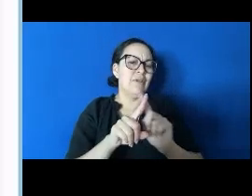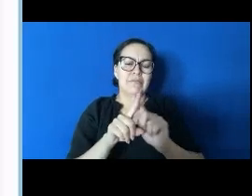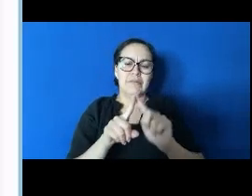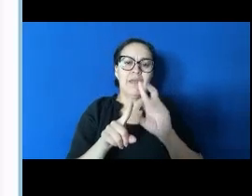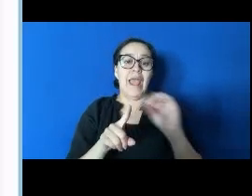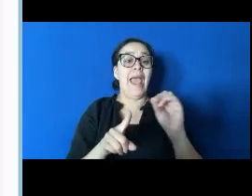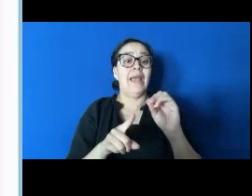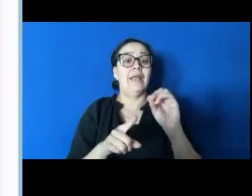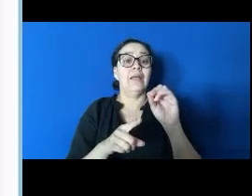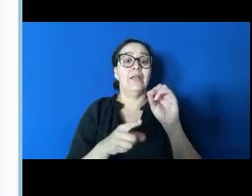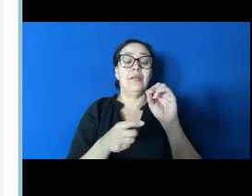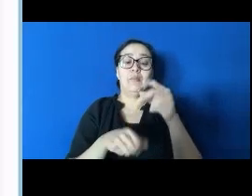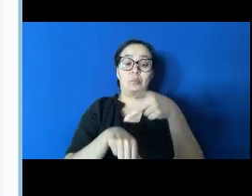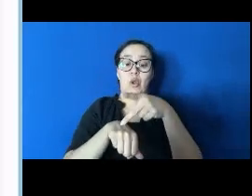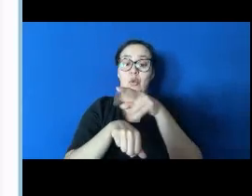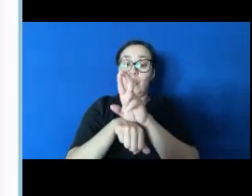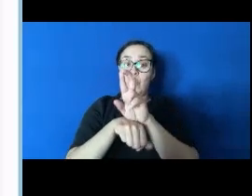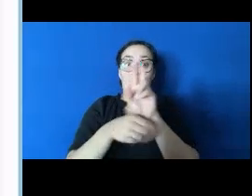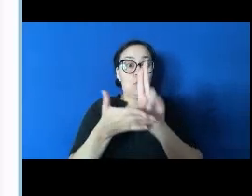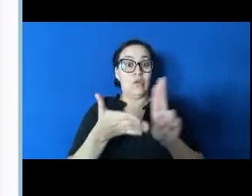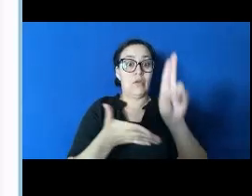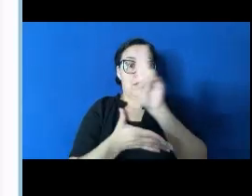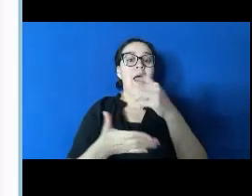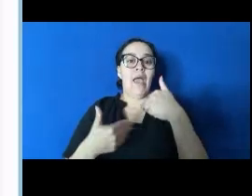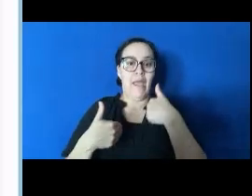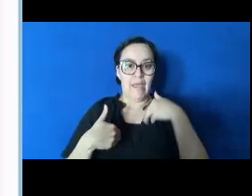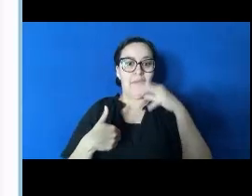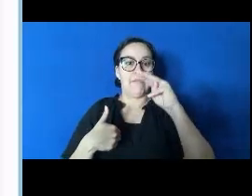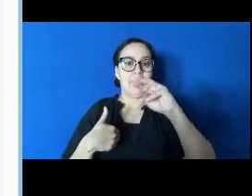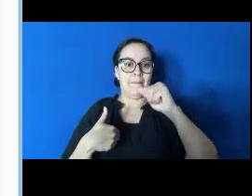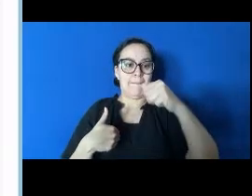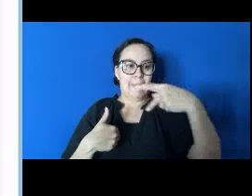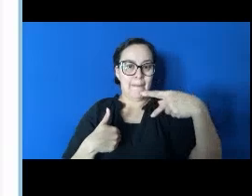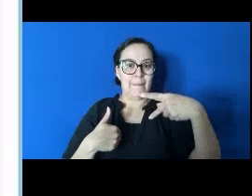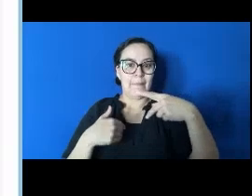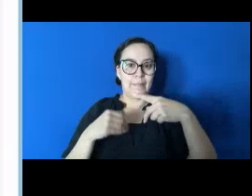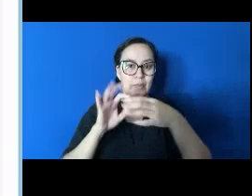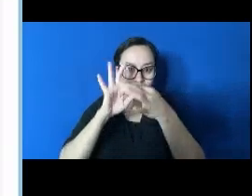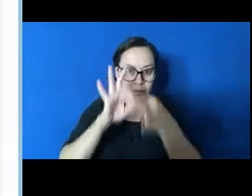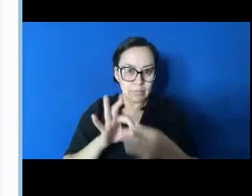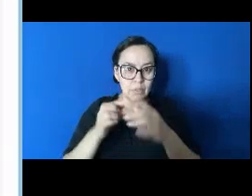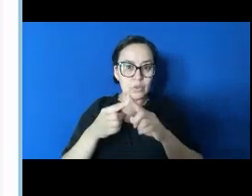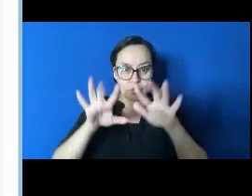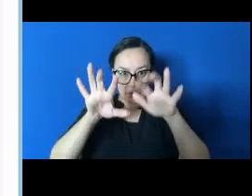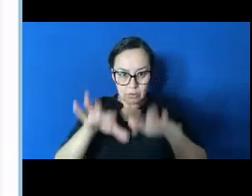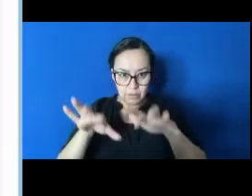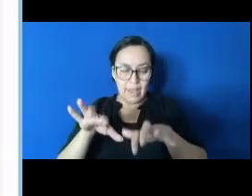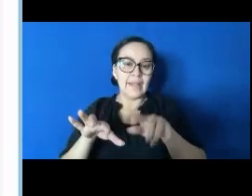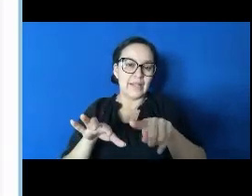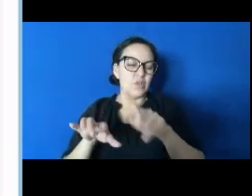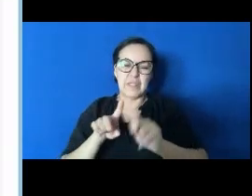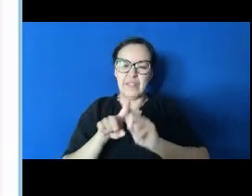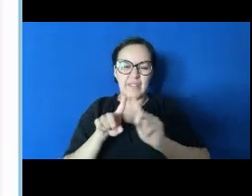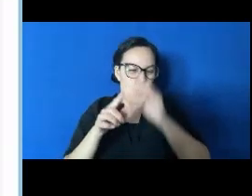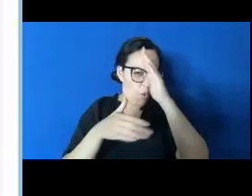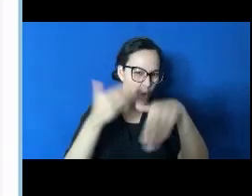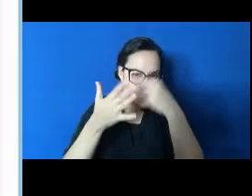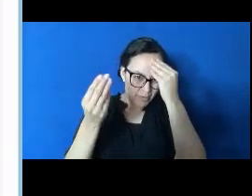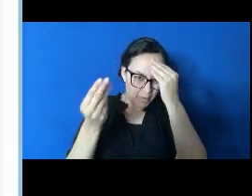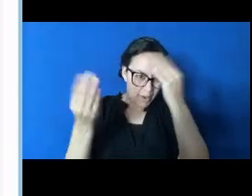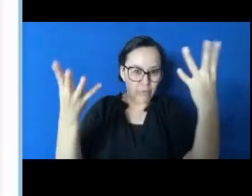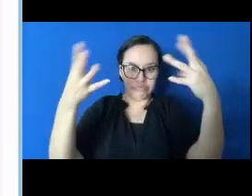Agriculture, and from the University of Puerto Rico that provides some maps about rainfall. And in this case, it